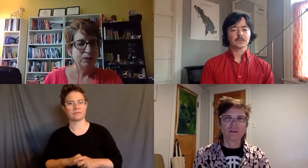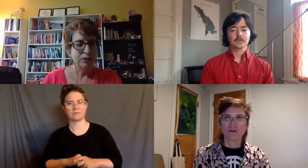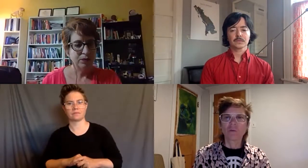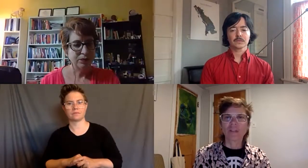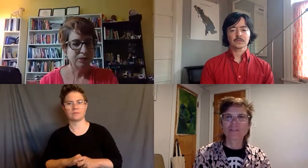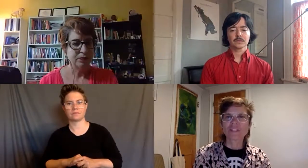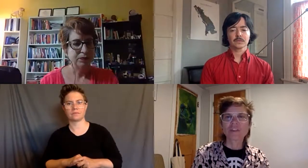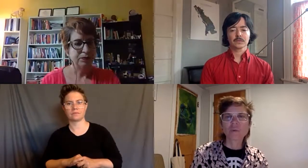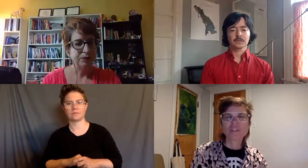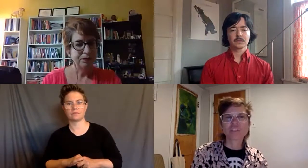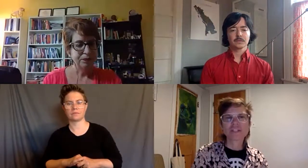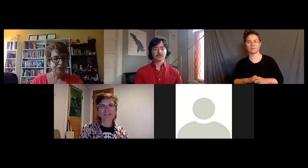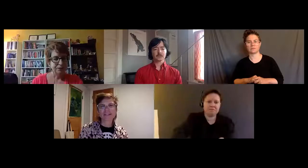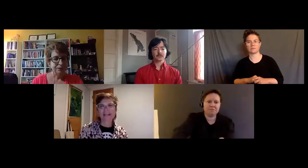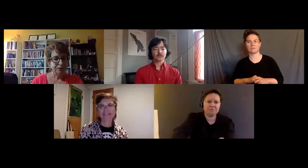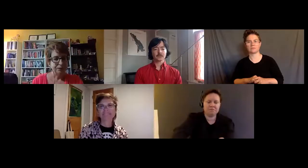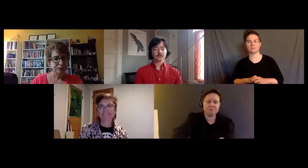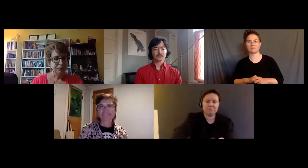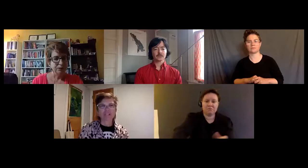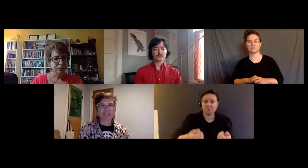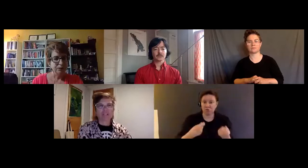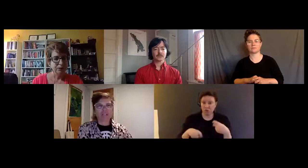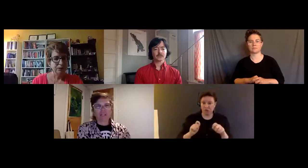Great. There's another question, um,